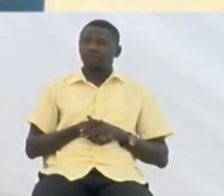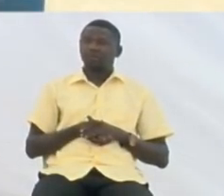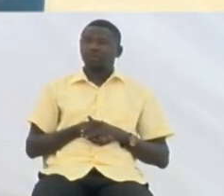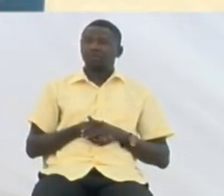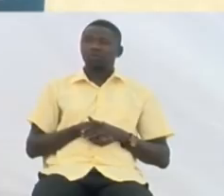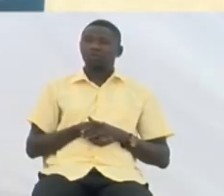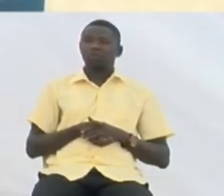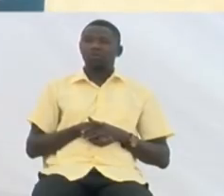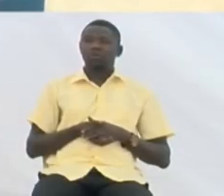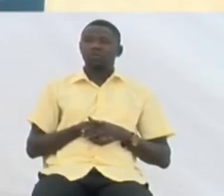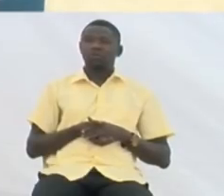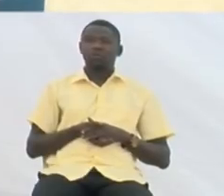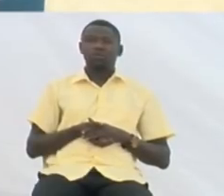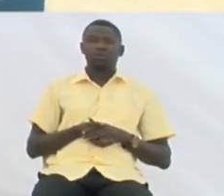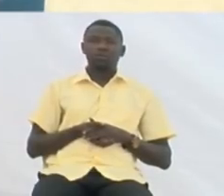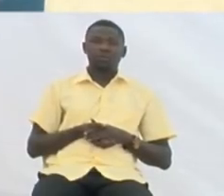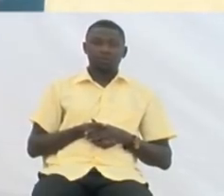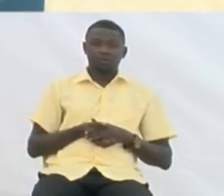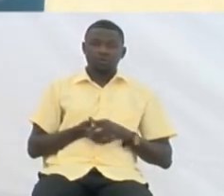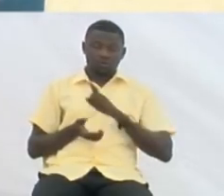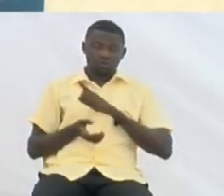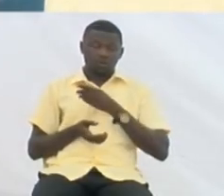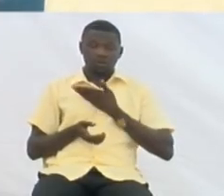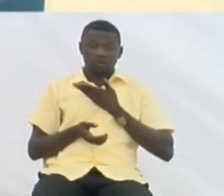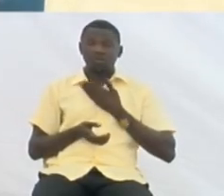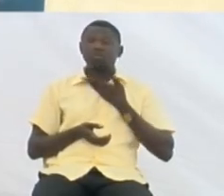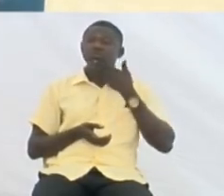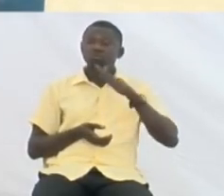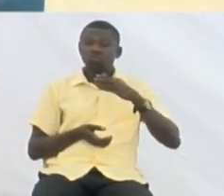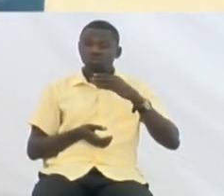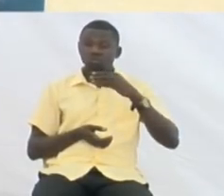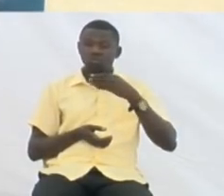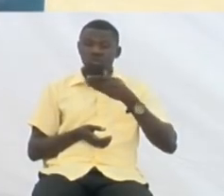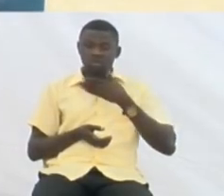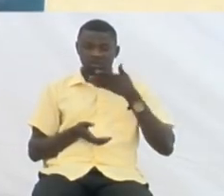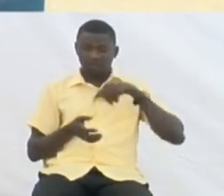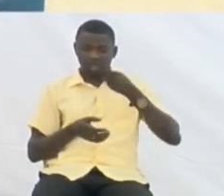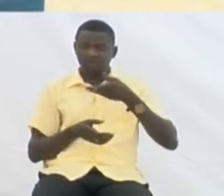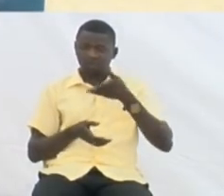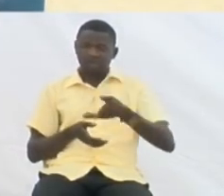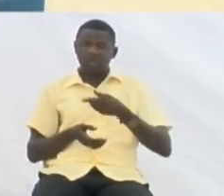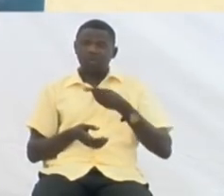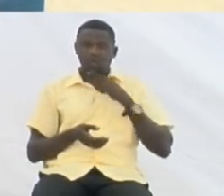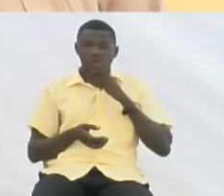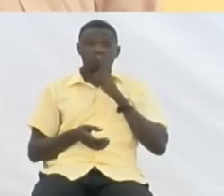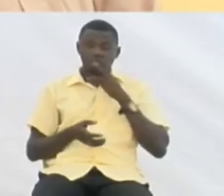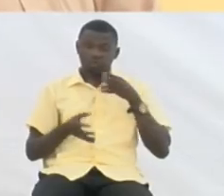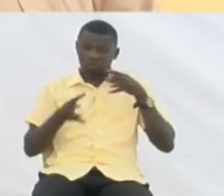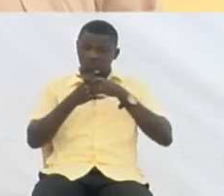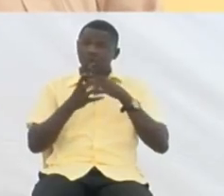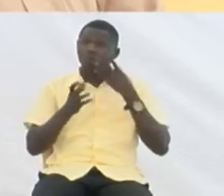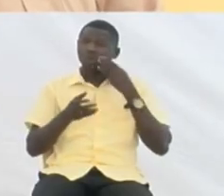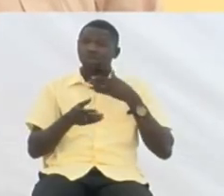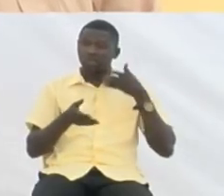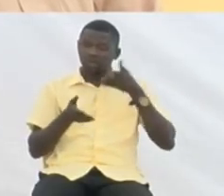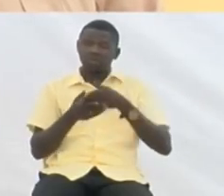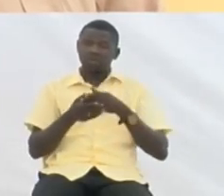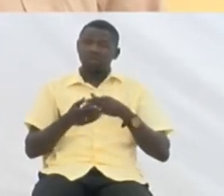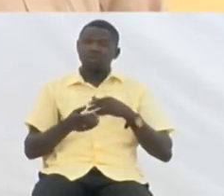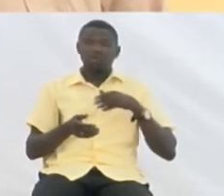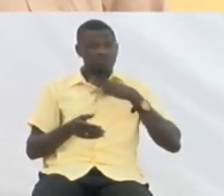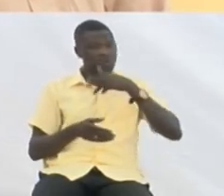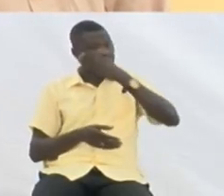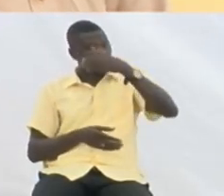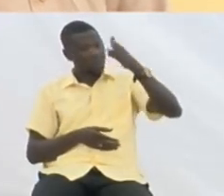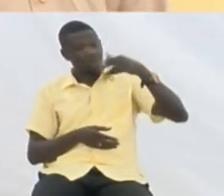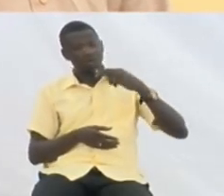nate ni wolle be kafu nyaari be wuru wurun. There were some youths here who are from here who joined them when they came, and they were going around shouting.